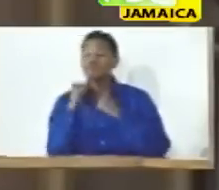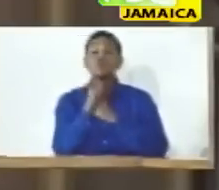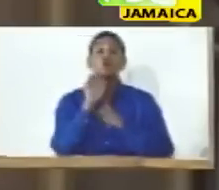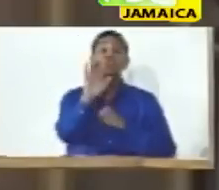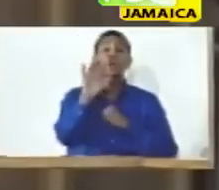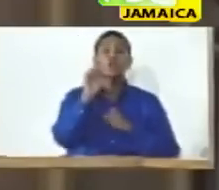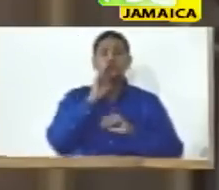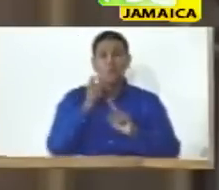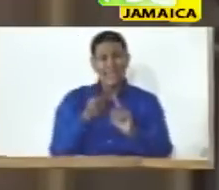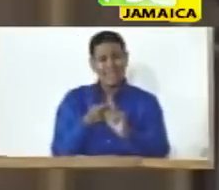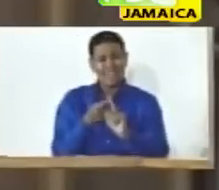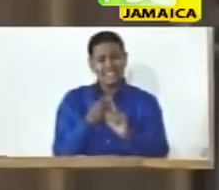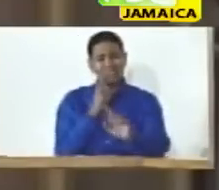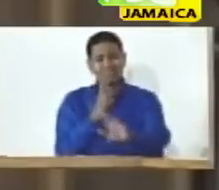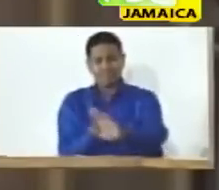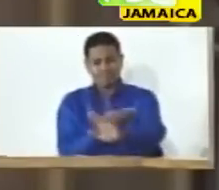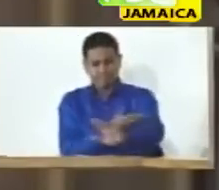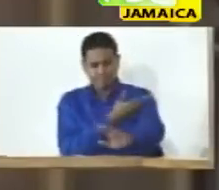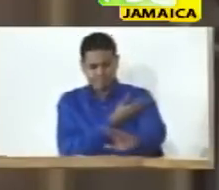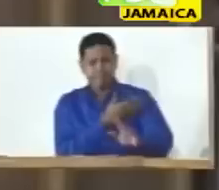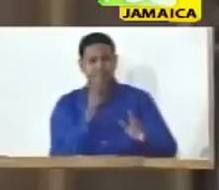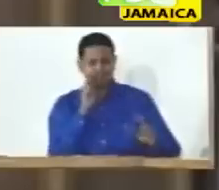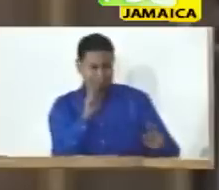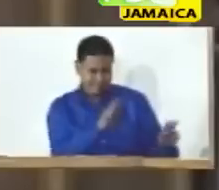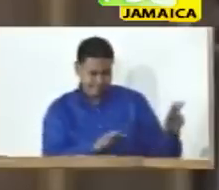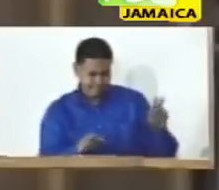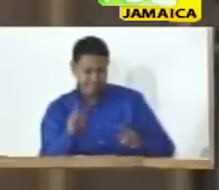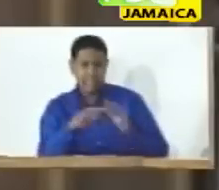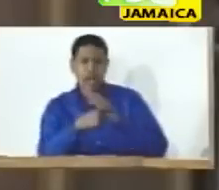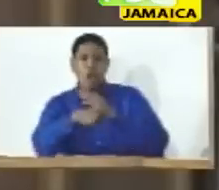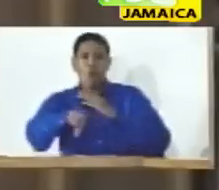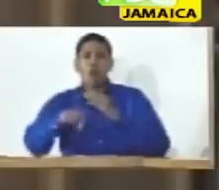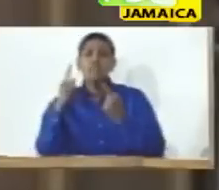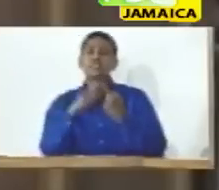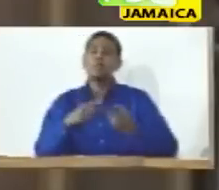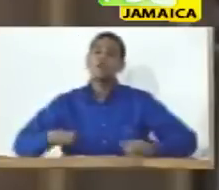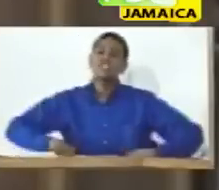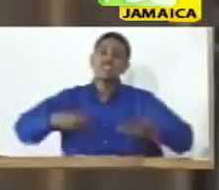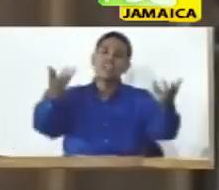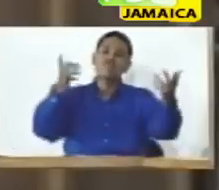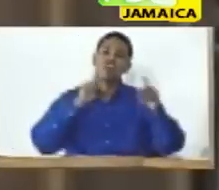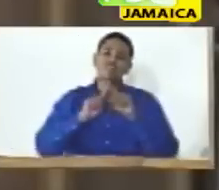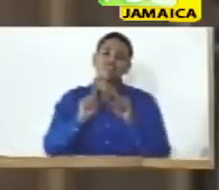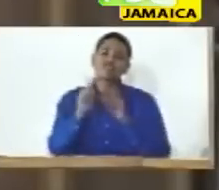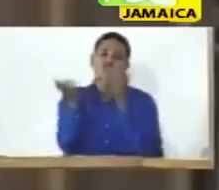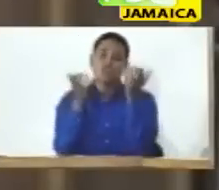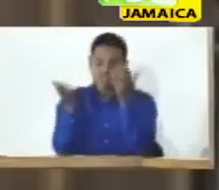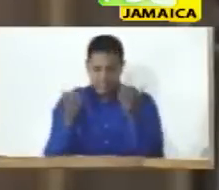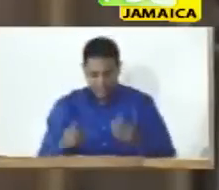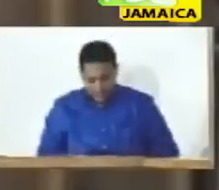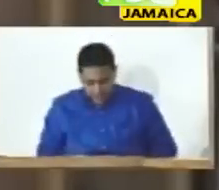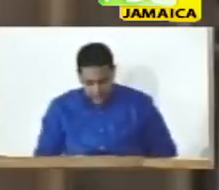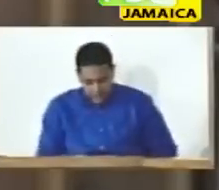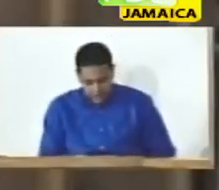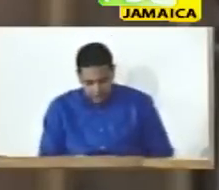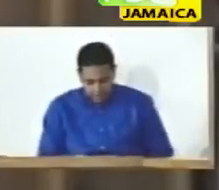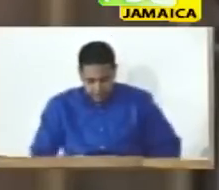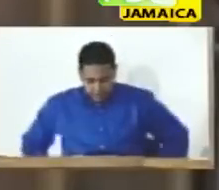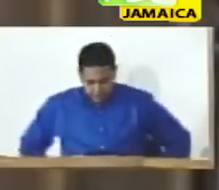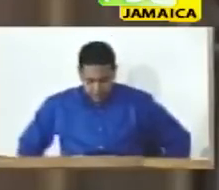to effect improvements in the quality and delivery of services.